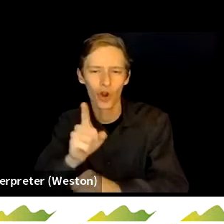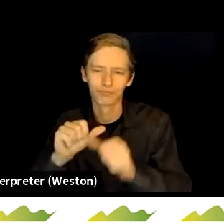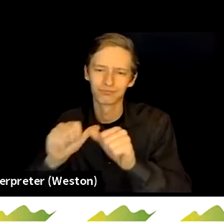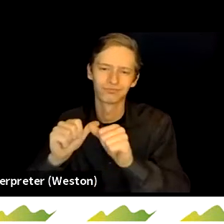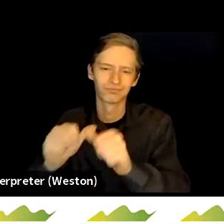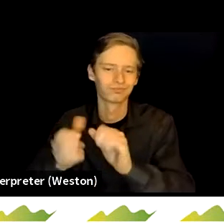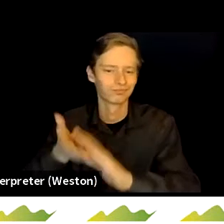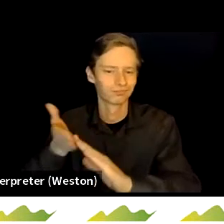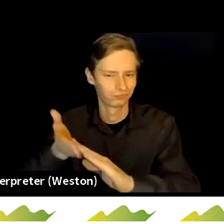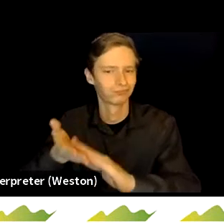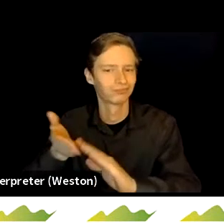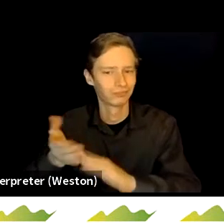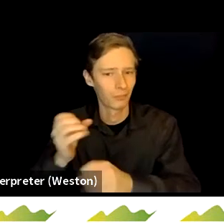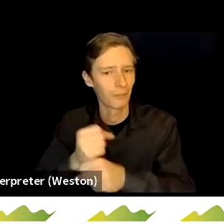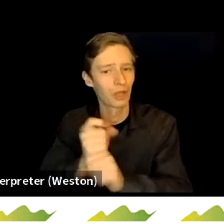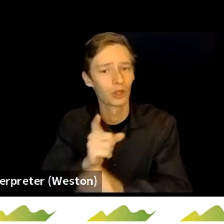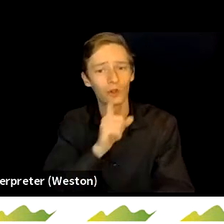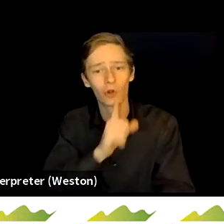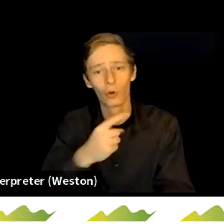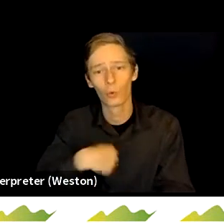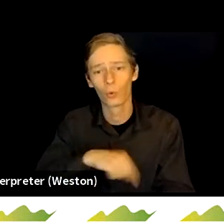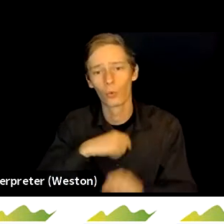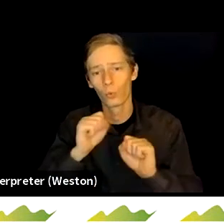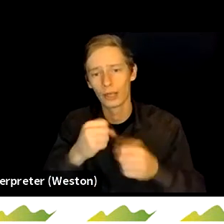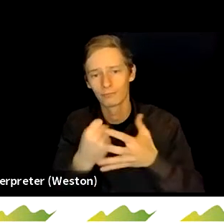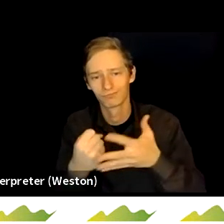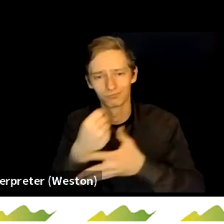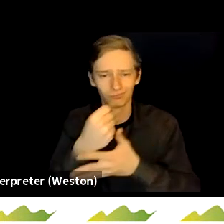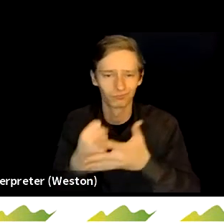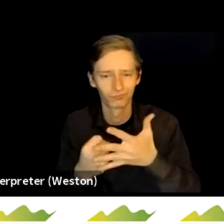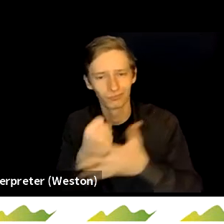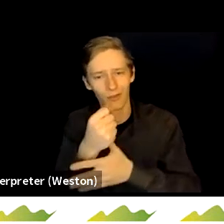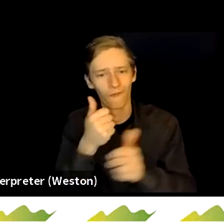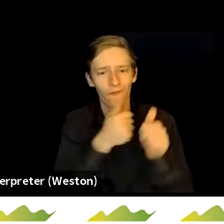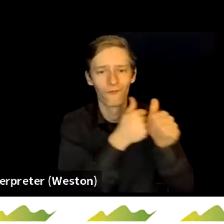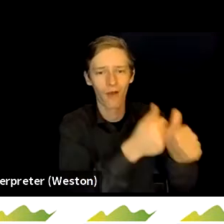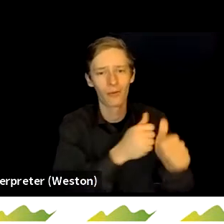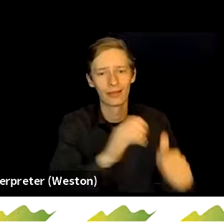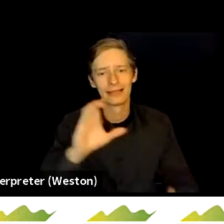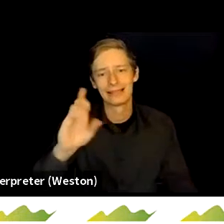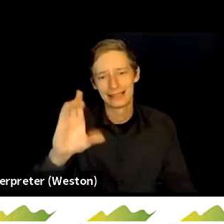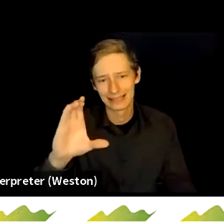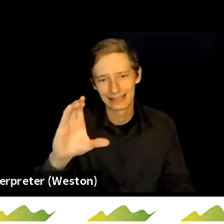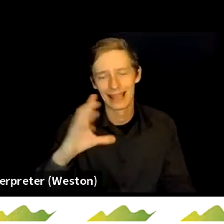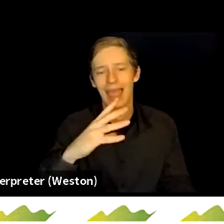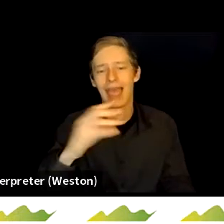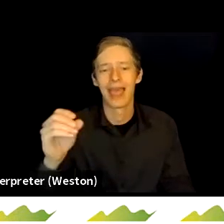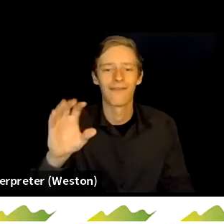can tackle, and prioritize according to the CDC and VDH guidance.